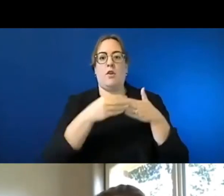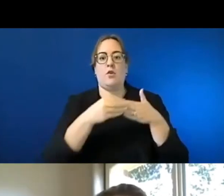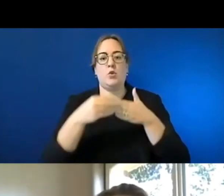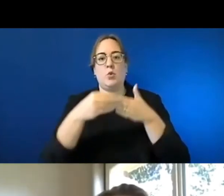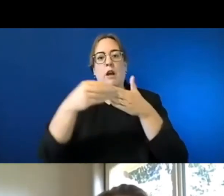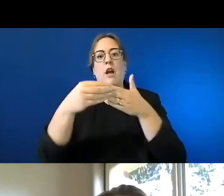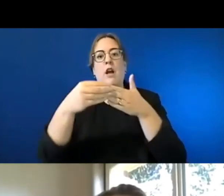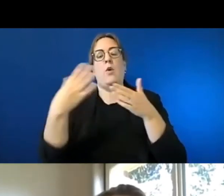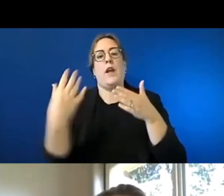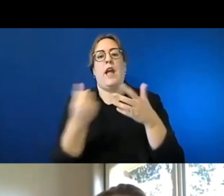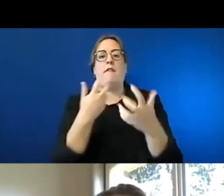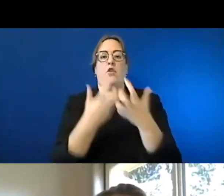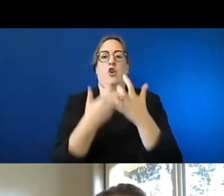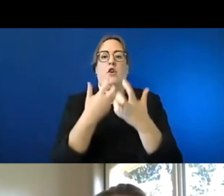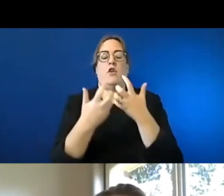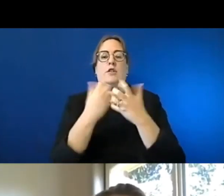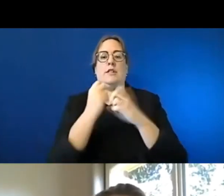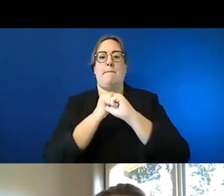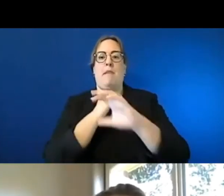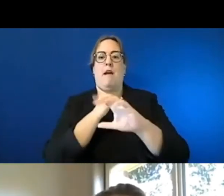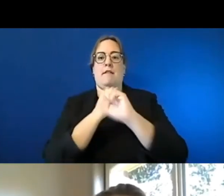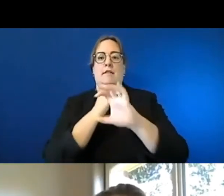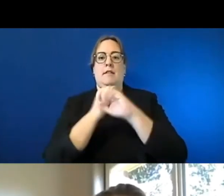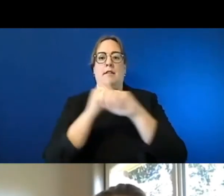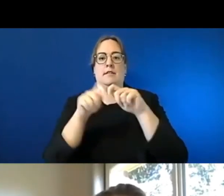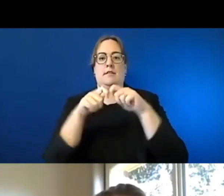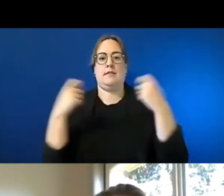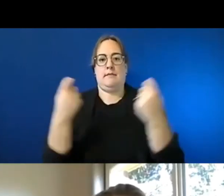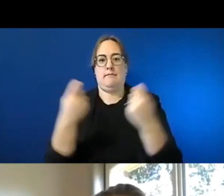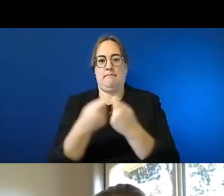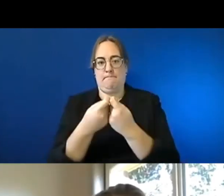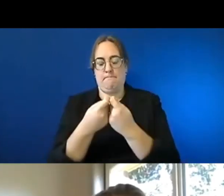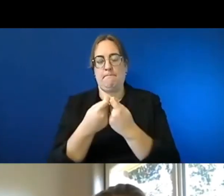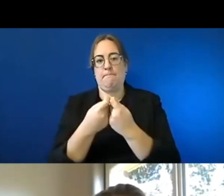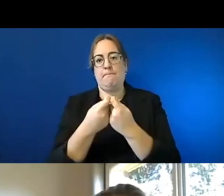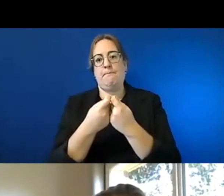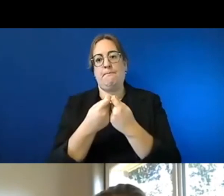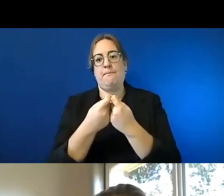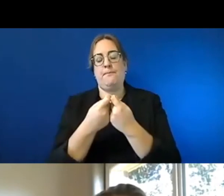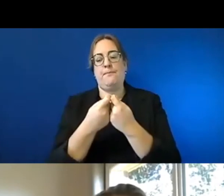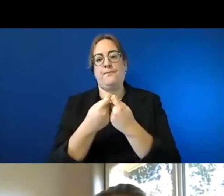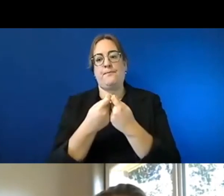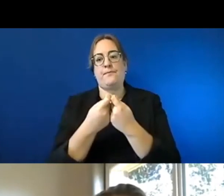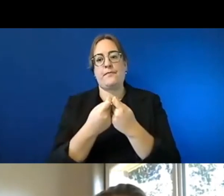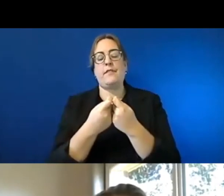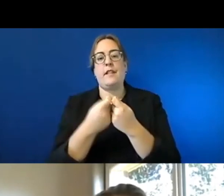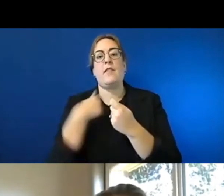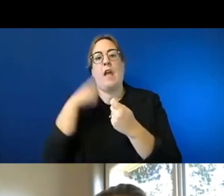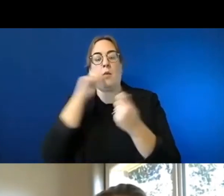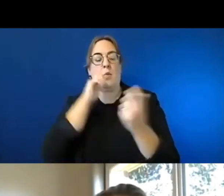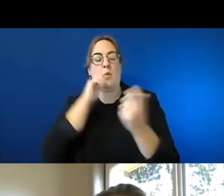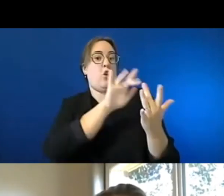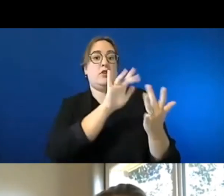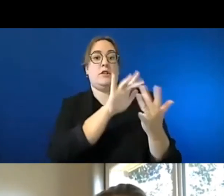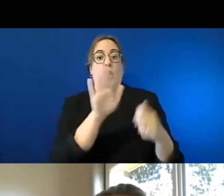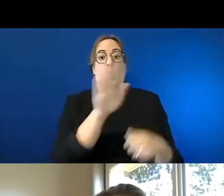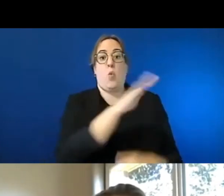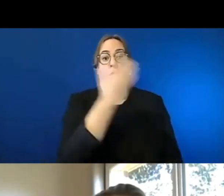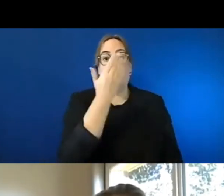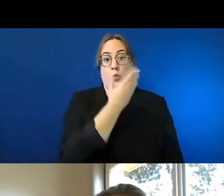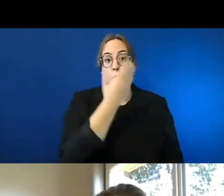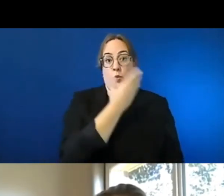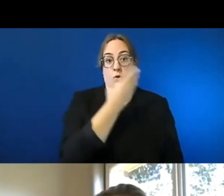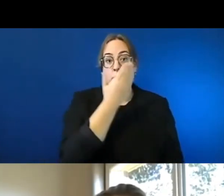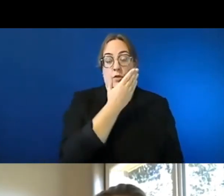university marketing team who do the contact with schools, but I also